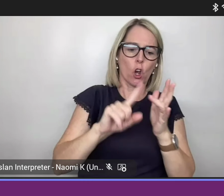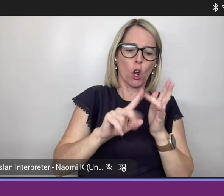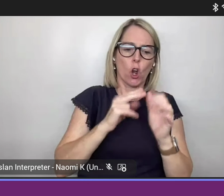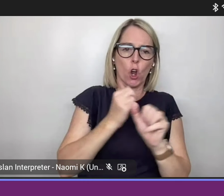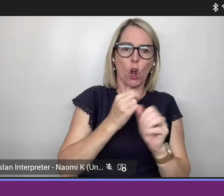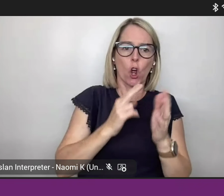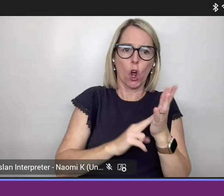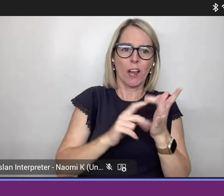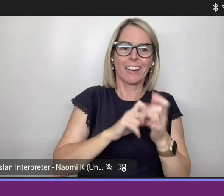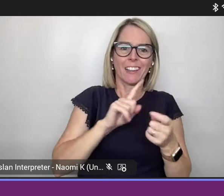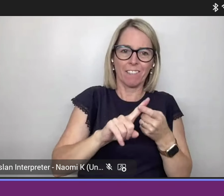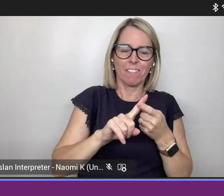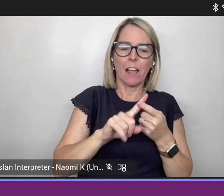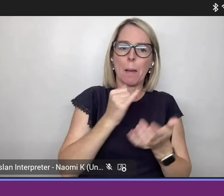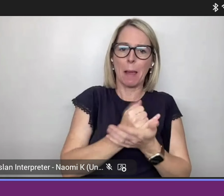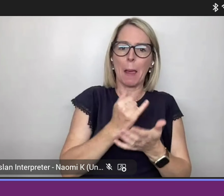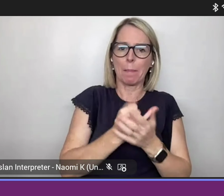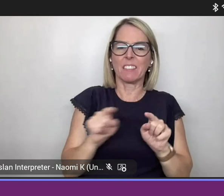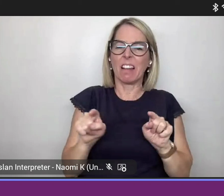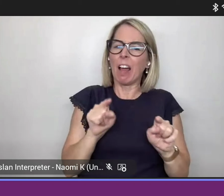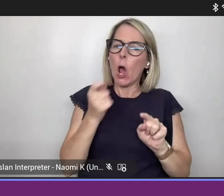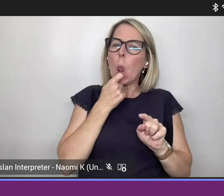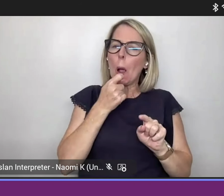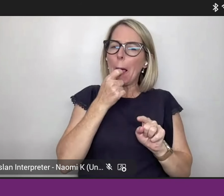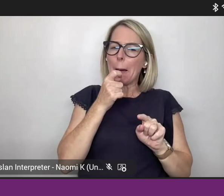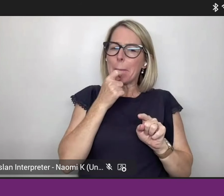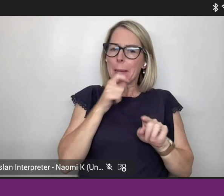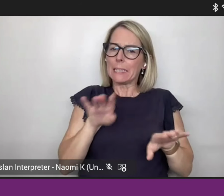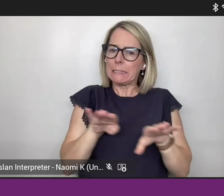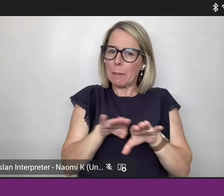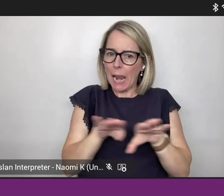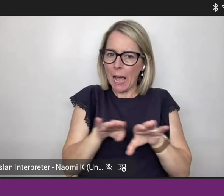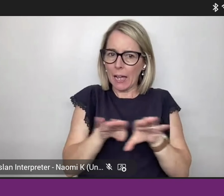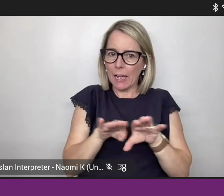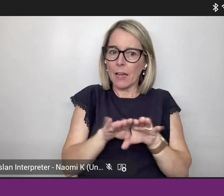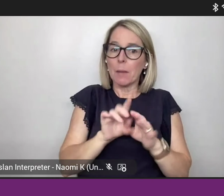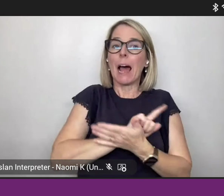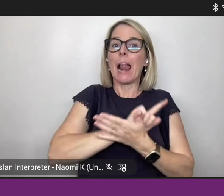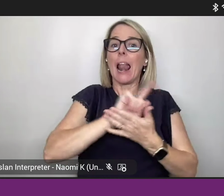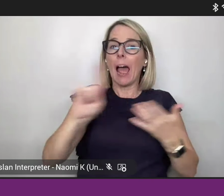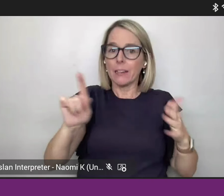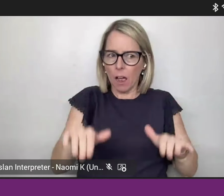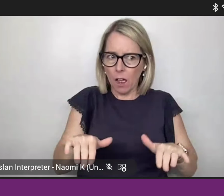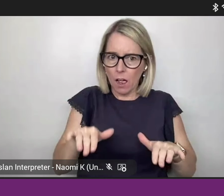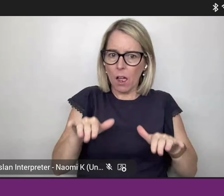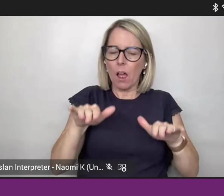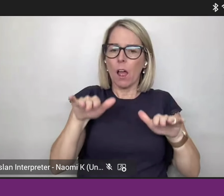at a later stage in life or after a sudden event or injury.